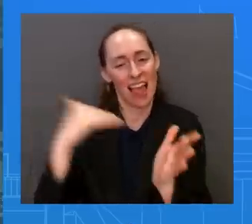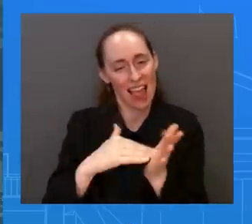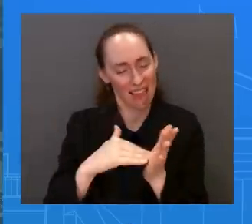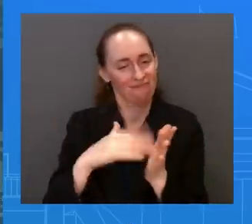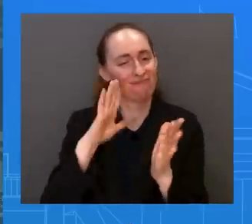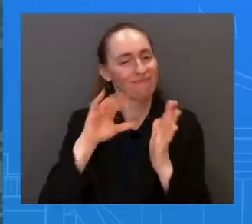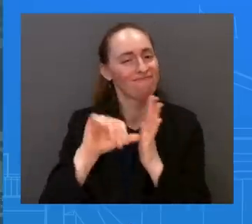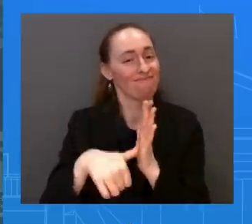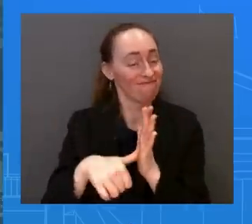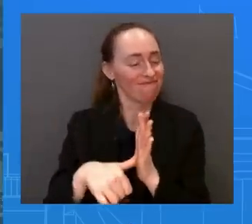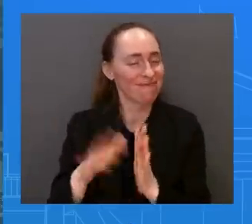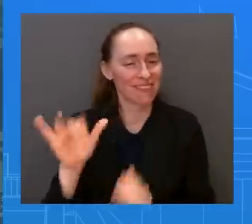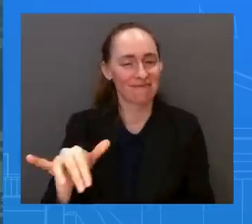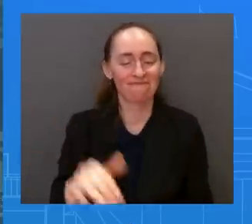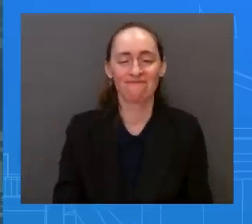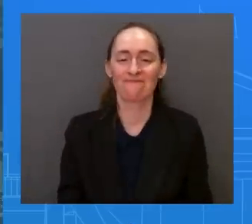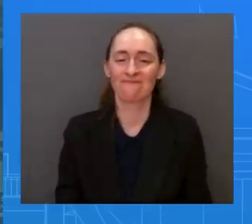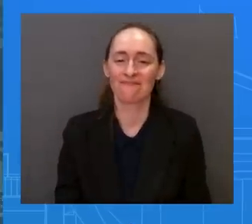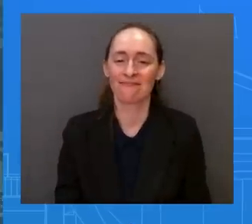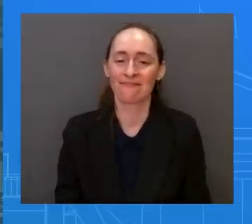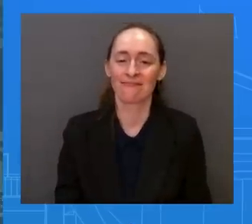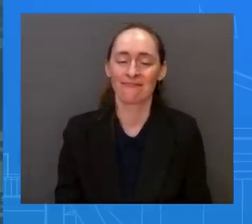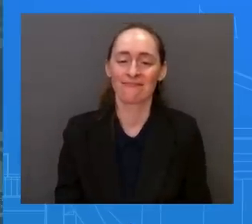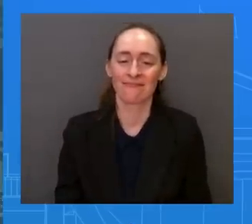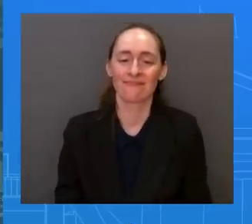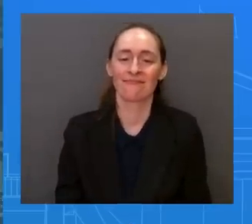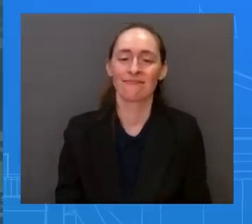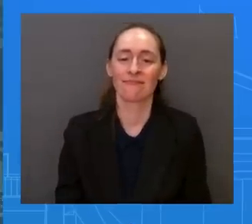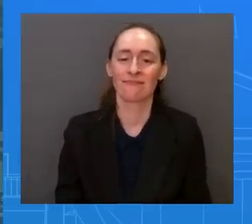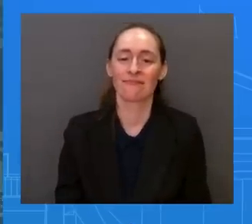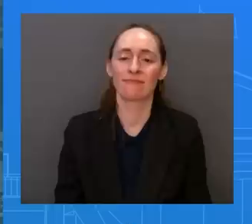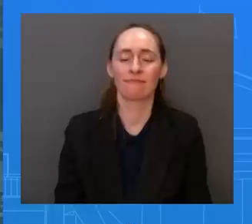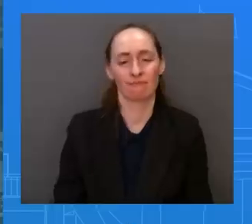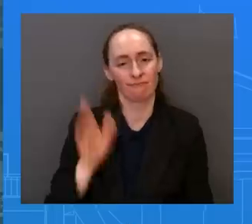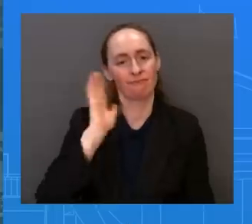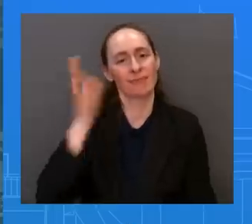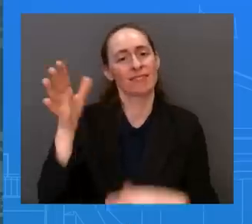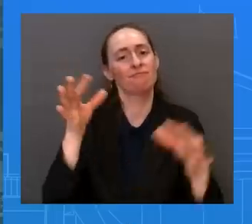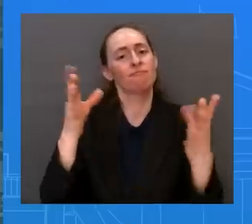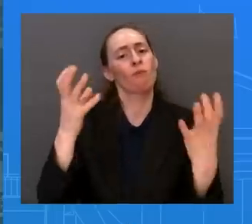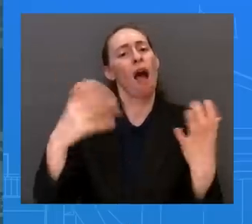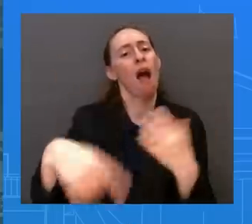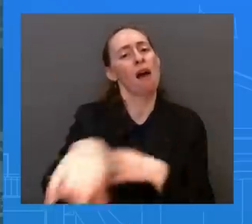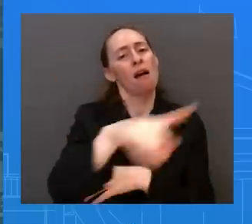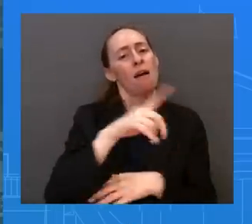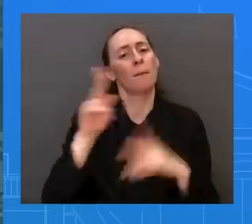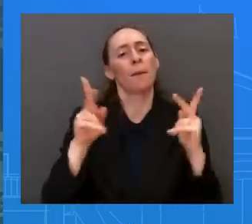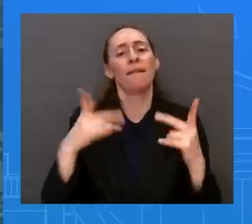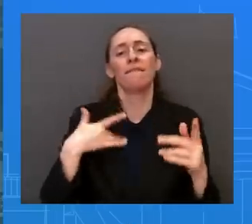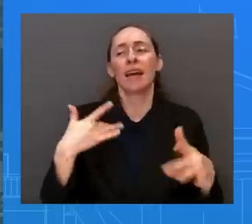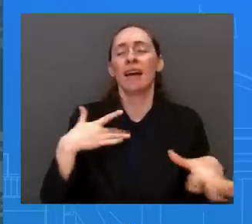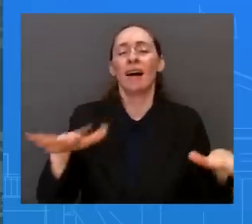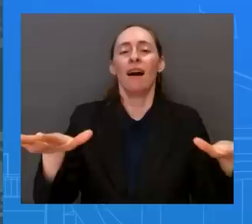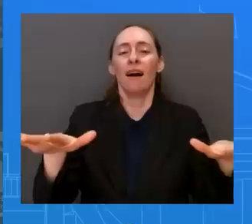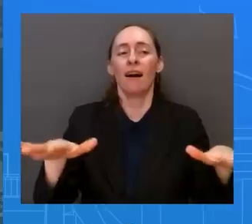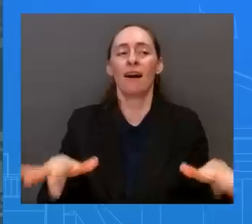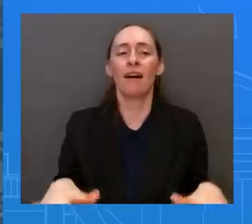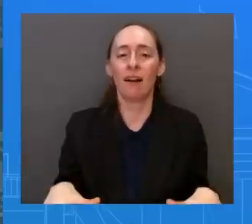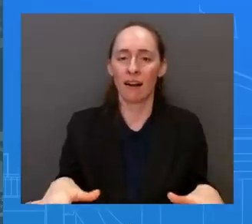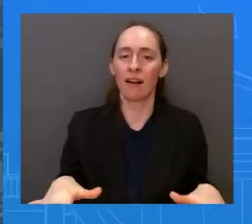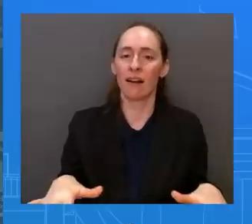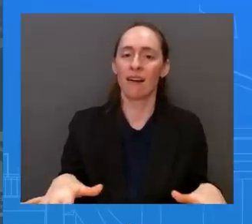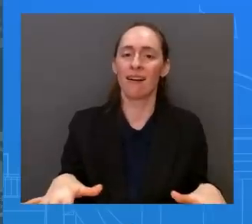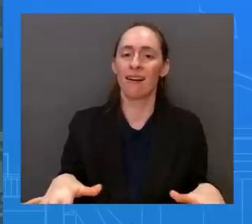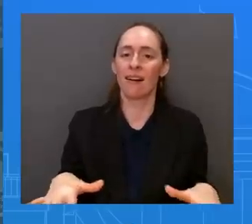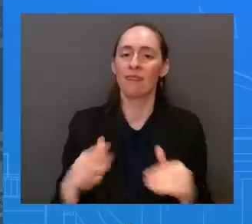about giving the American people a little bit more of a breathing room. Because this is something that he understands personally. So tomorrow is going to be a